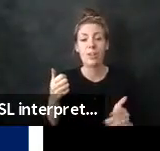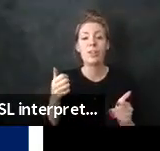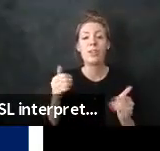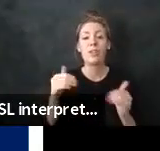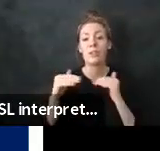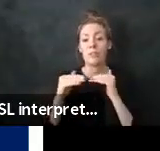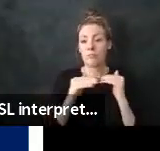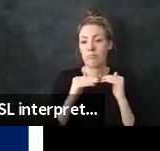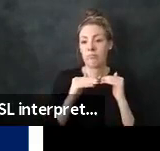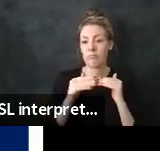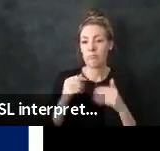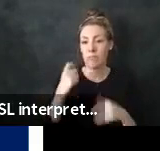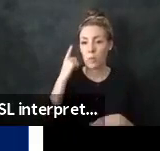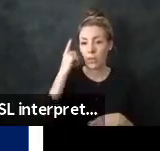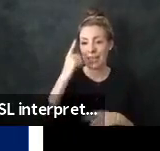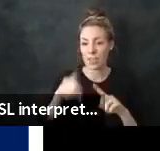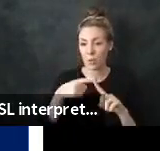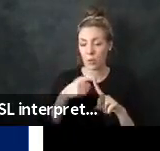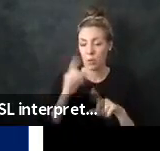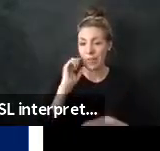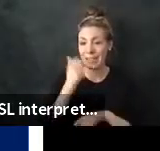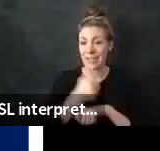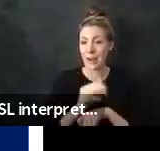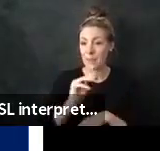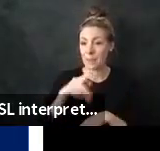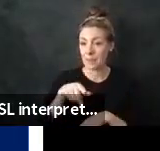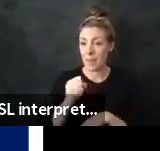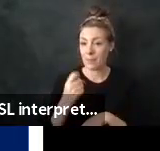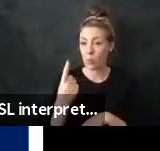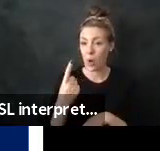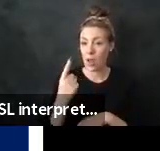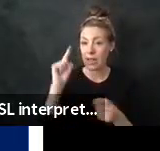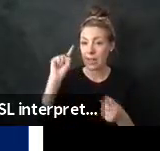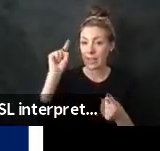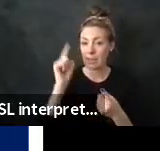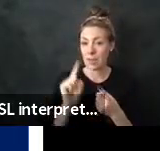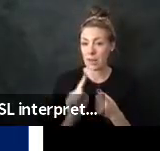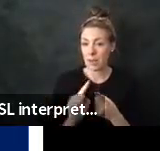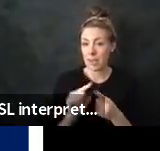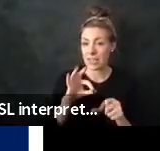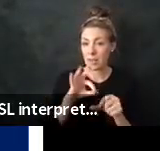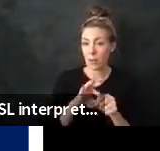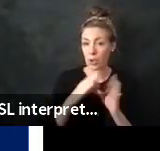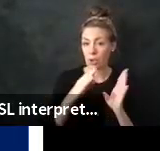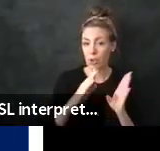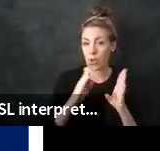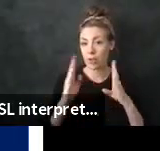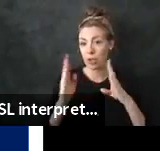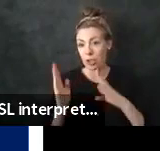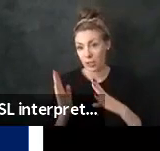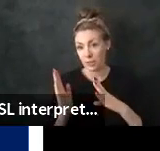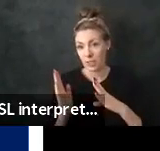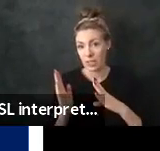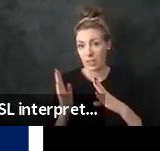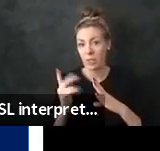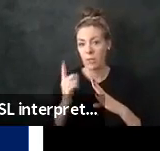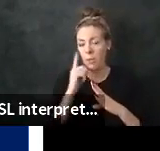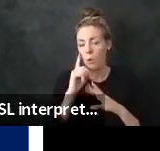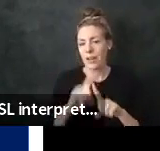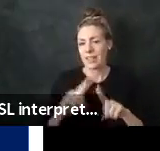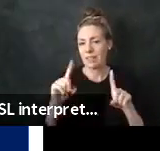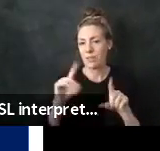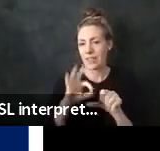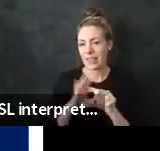considered when maps are drawn. One of those is minimizing voters that are shifted from different election years.